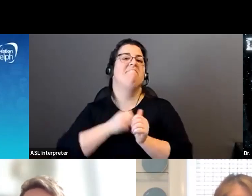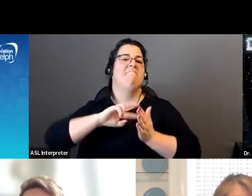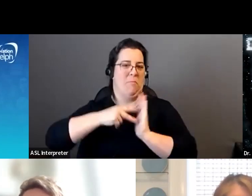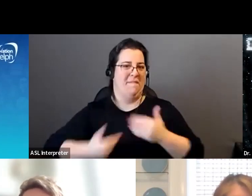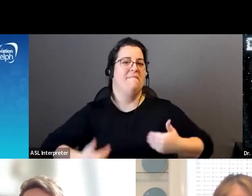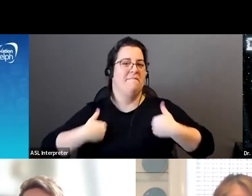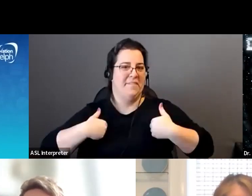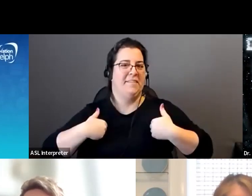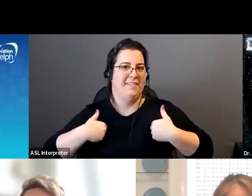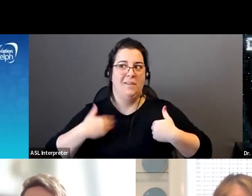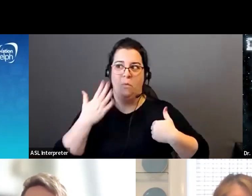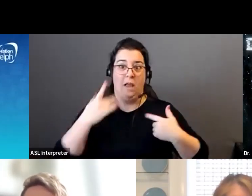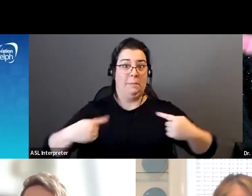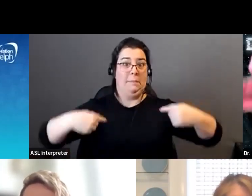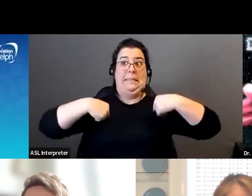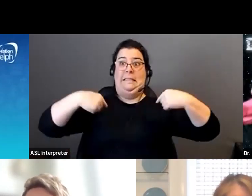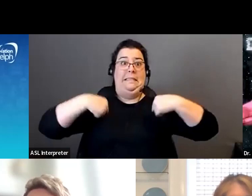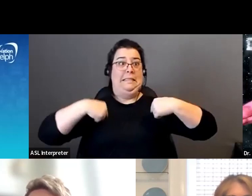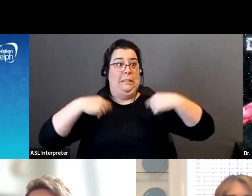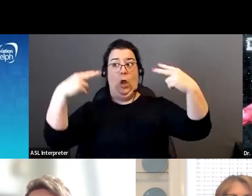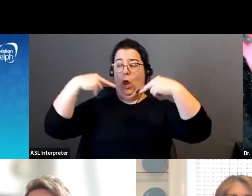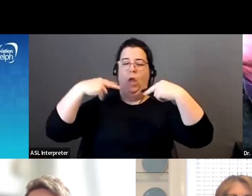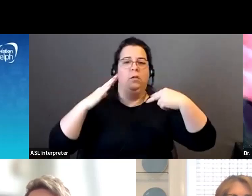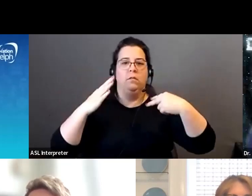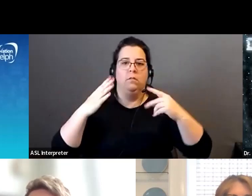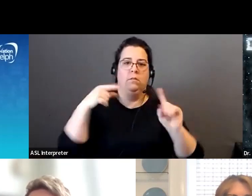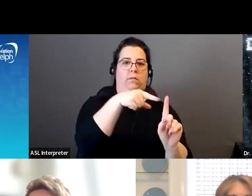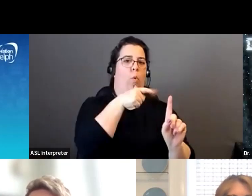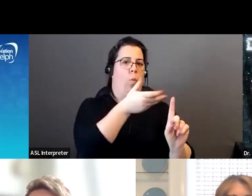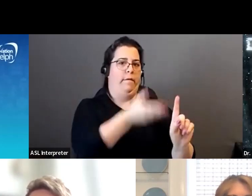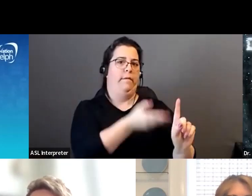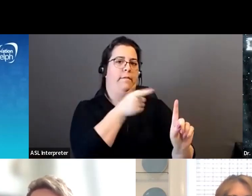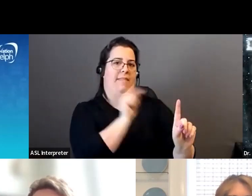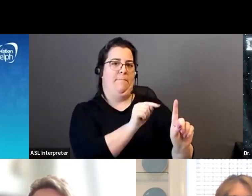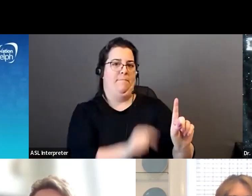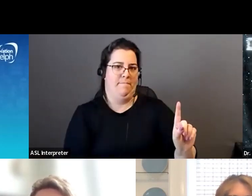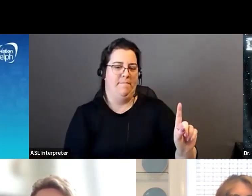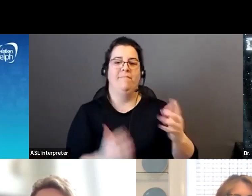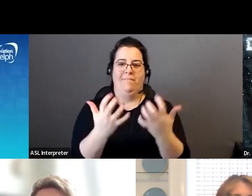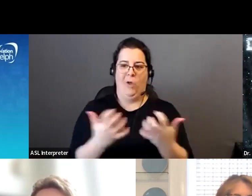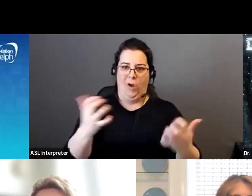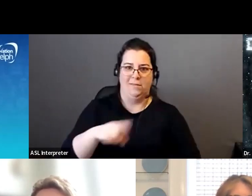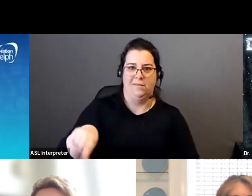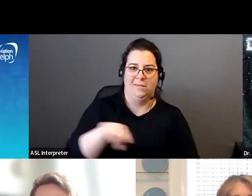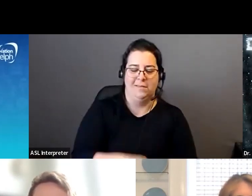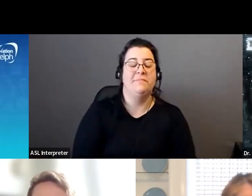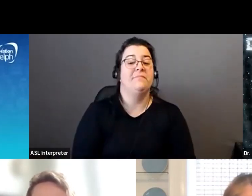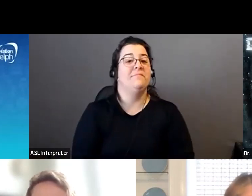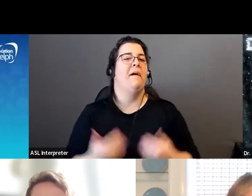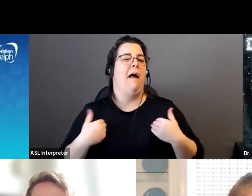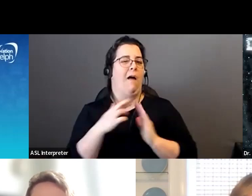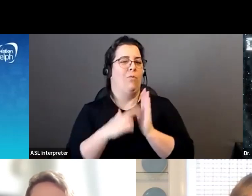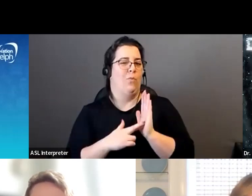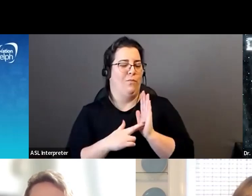don't want it to be about me. I want it to be about the guests and the audience. So I use this rule. When